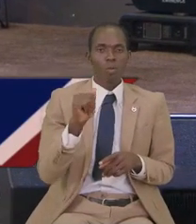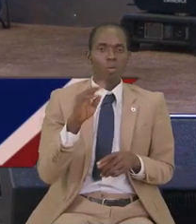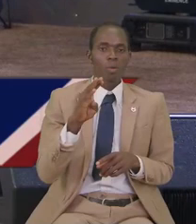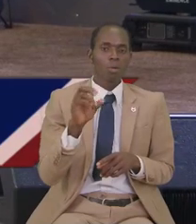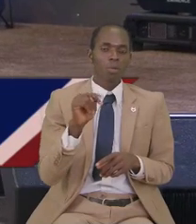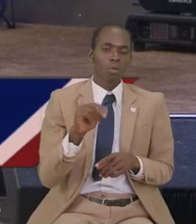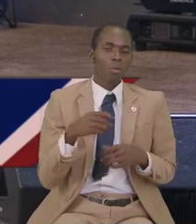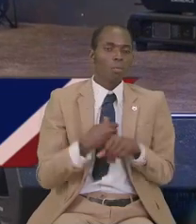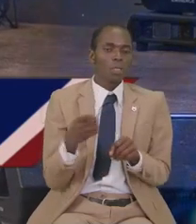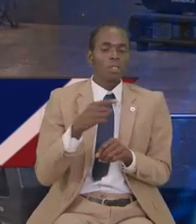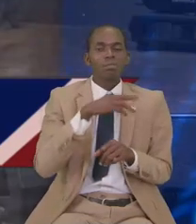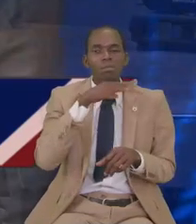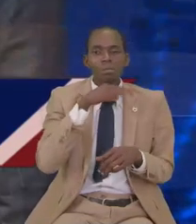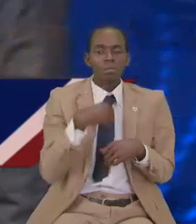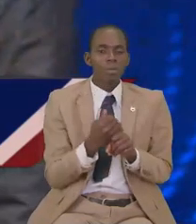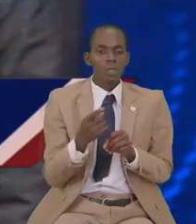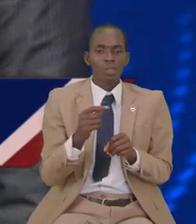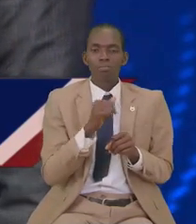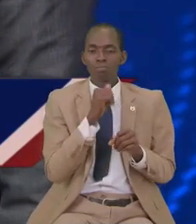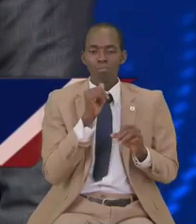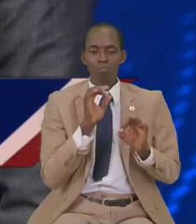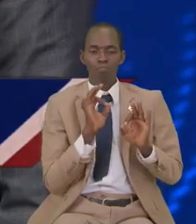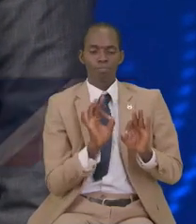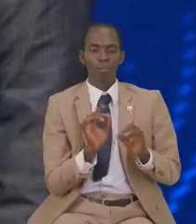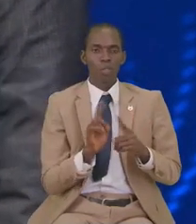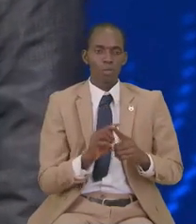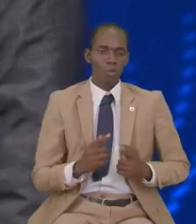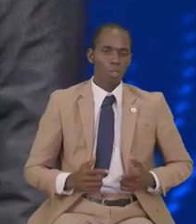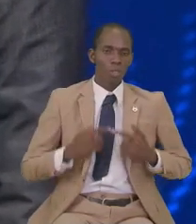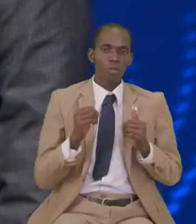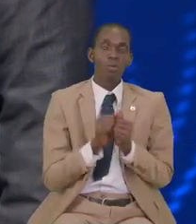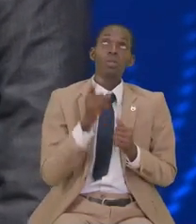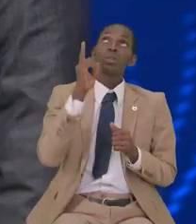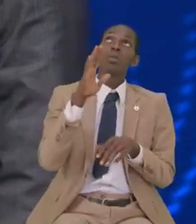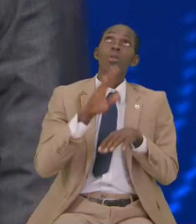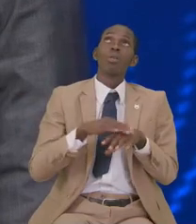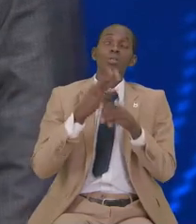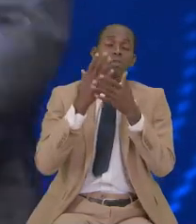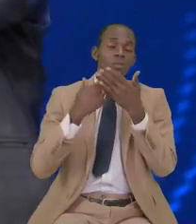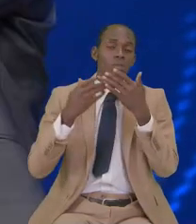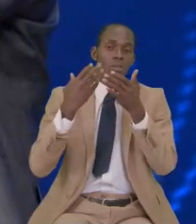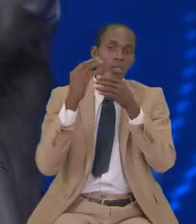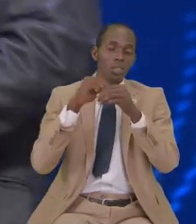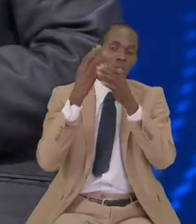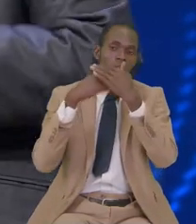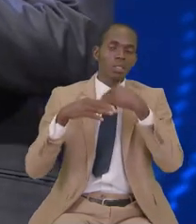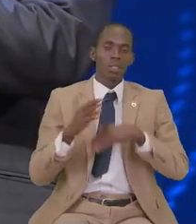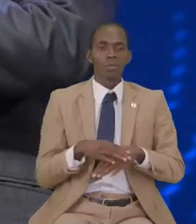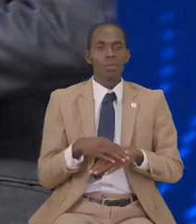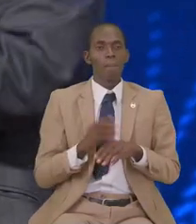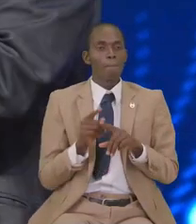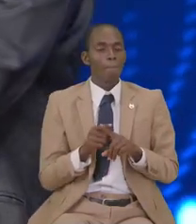them unfit to live with God on earth, unfit to go to God in heaven.